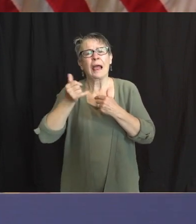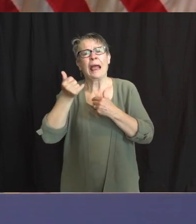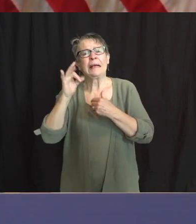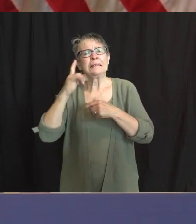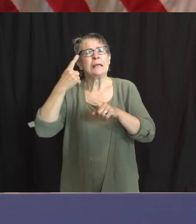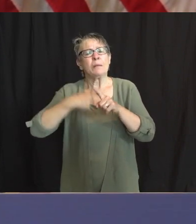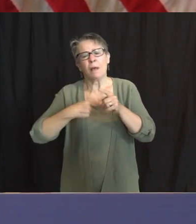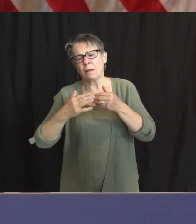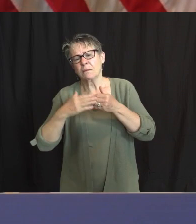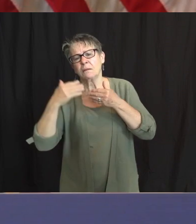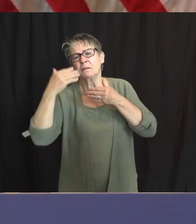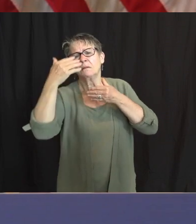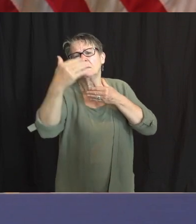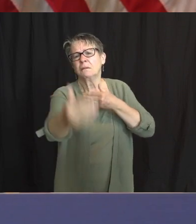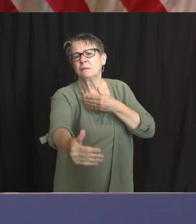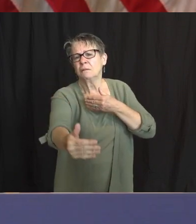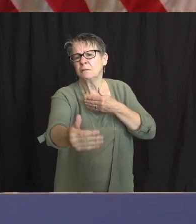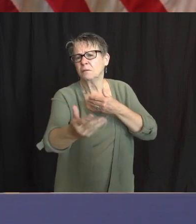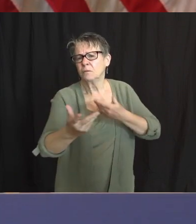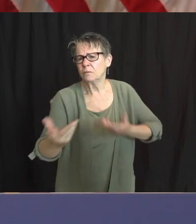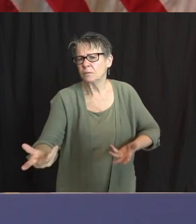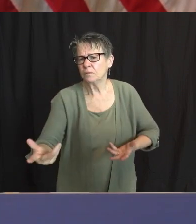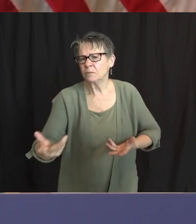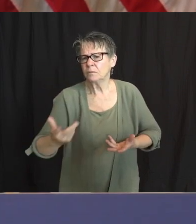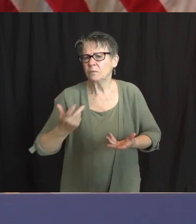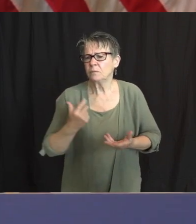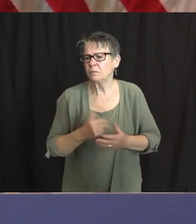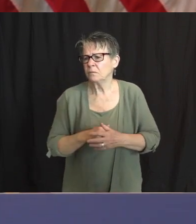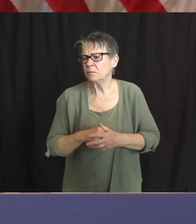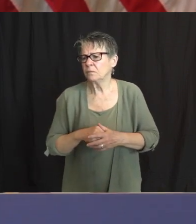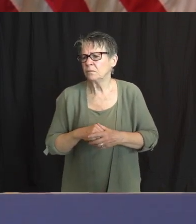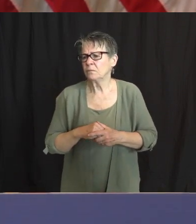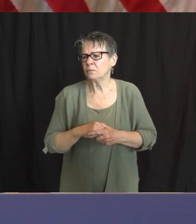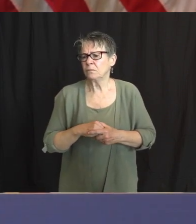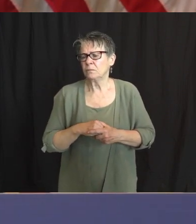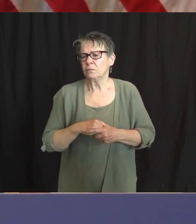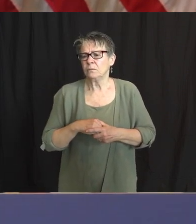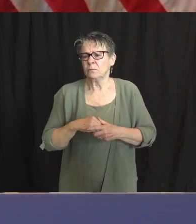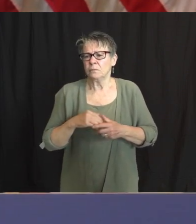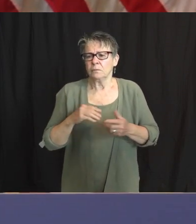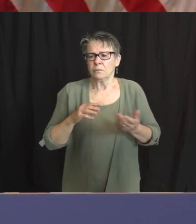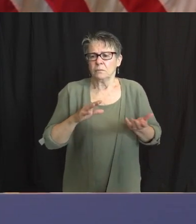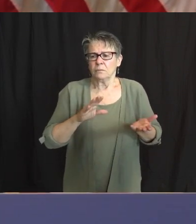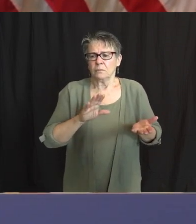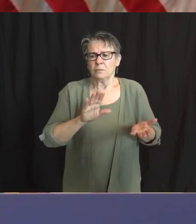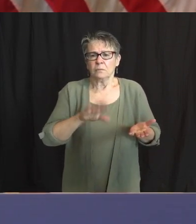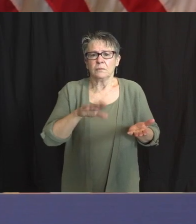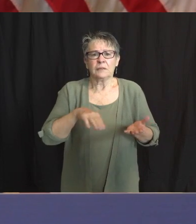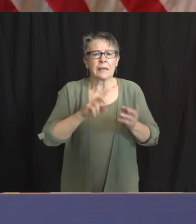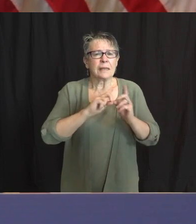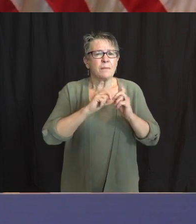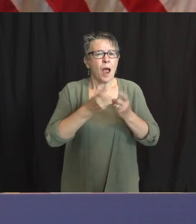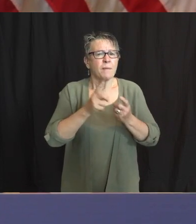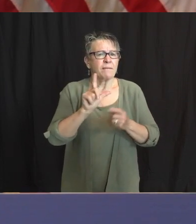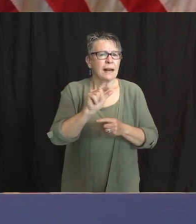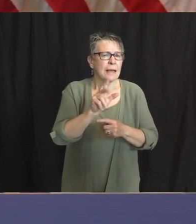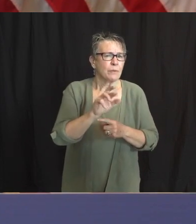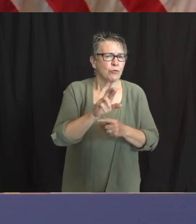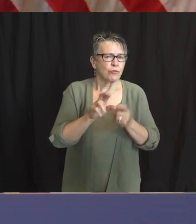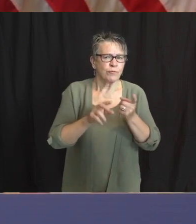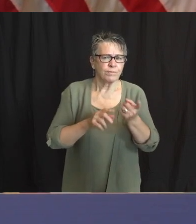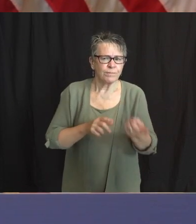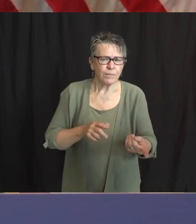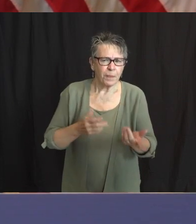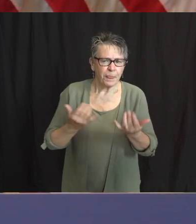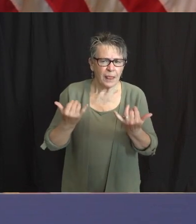Two good questions. I don't have an answer for you on the Labor Commissioner, but Mahan, the 18th is today, so can we follow up with Matt? Is that